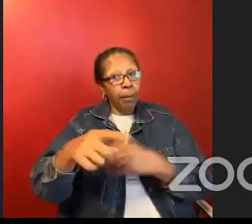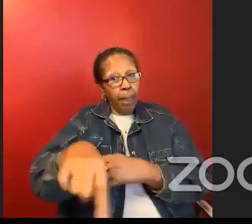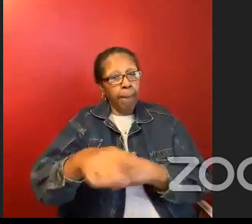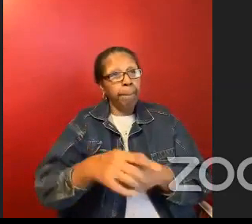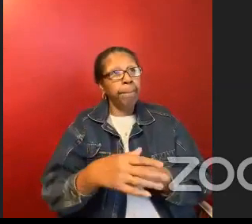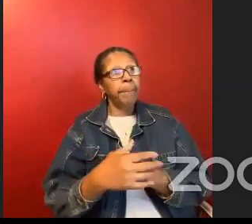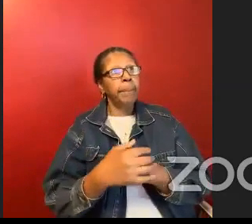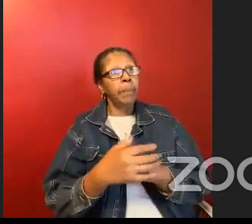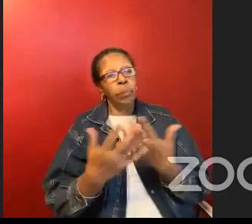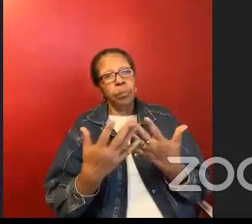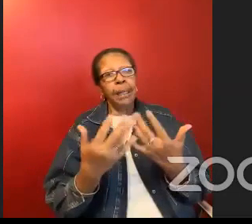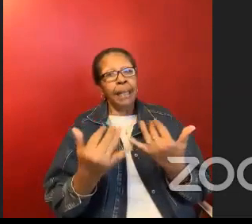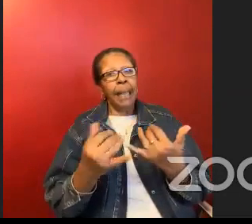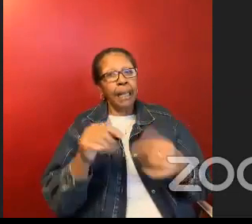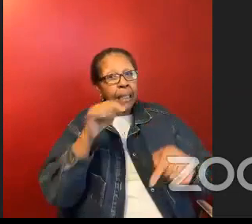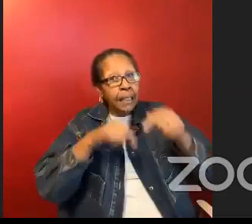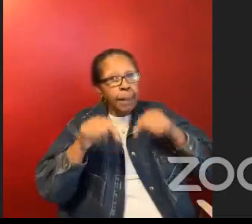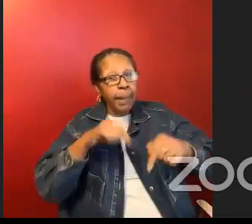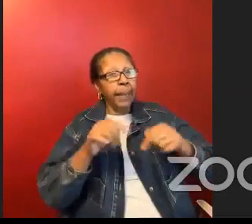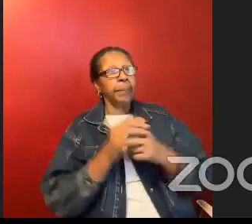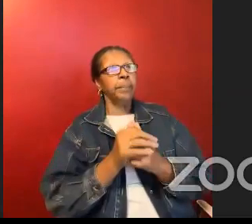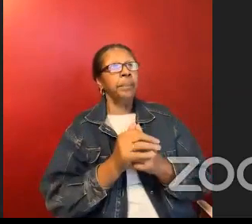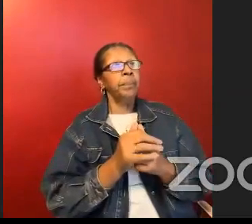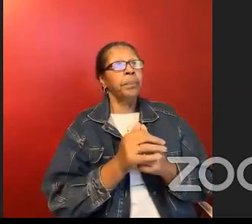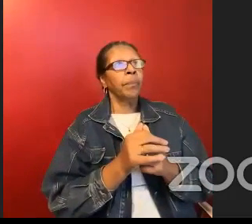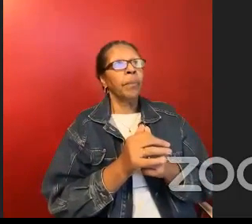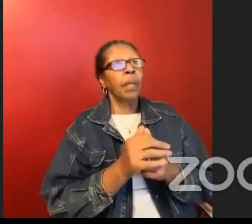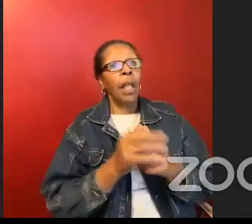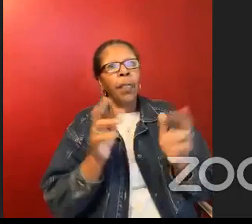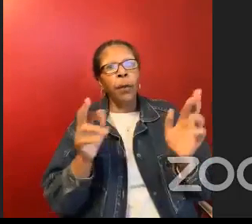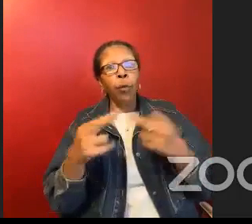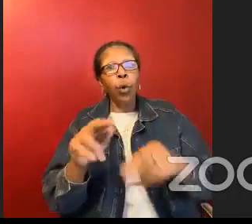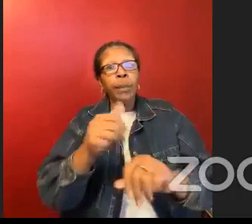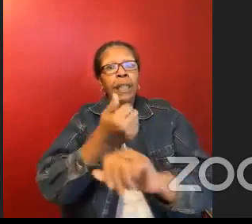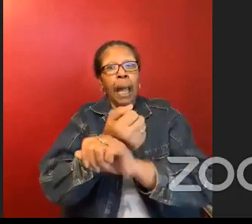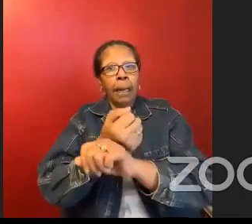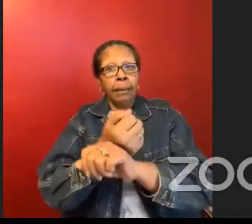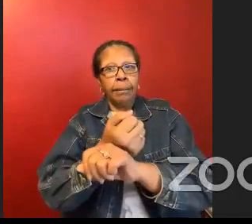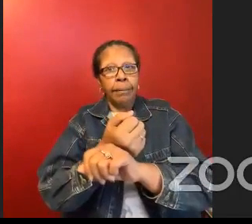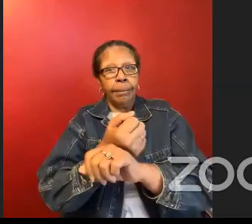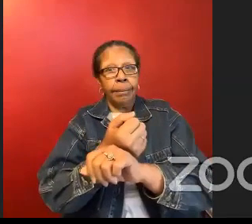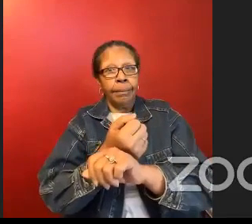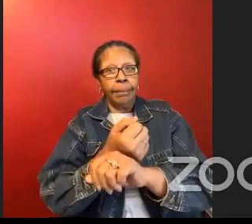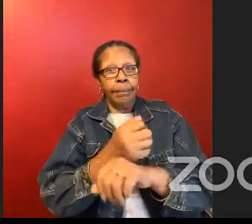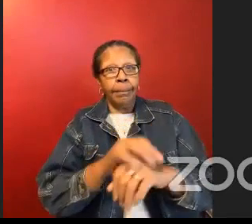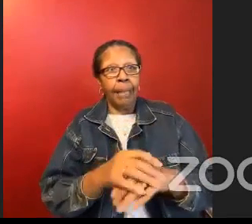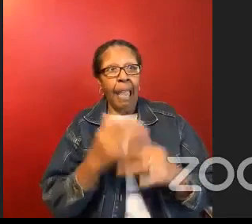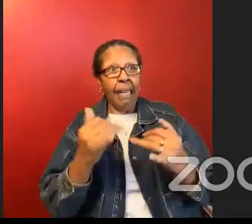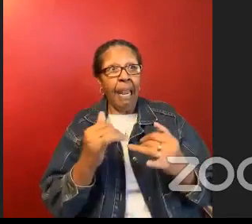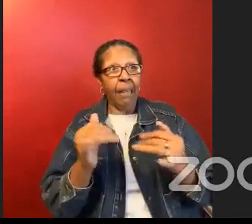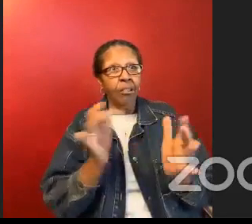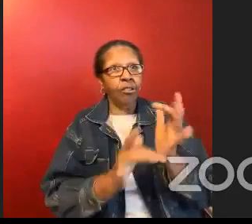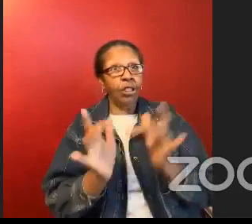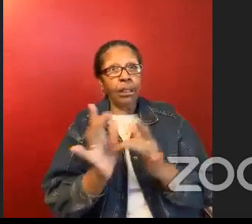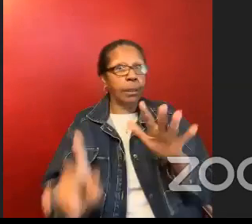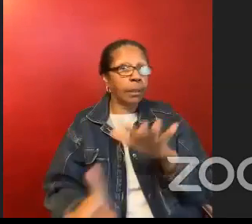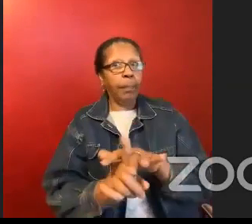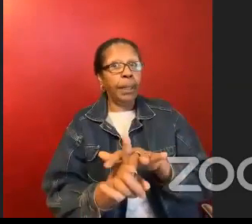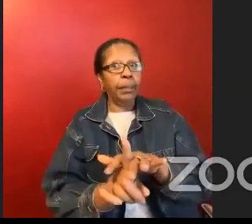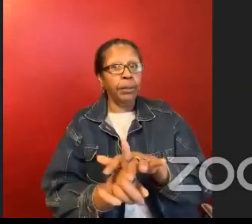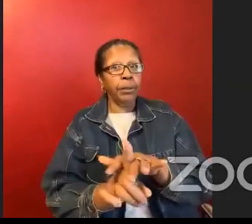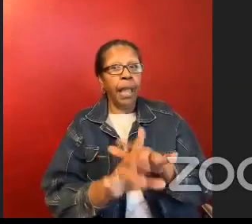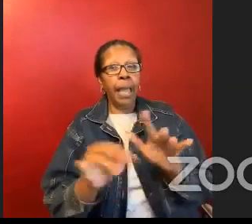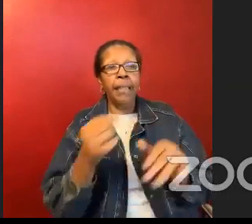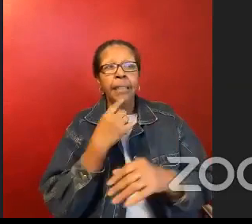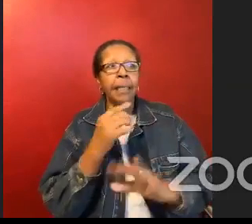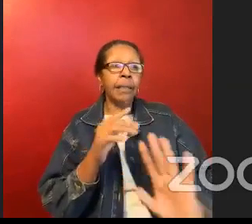in a room. The room is locked. It's secure. All of a sudden, Jesus appears and Jesus says,